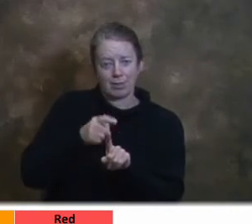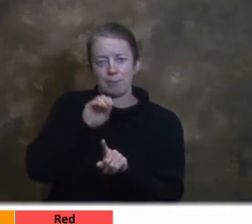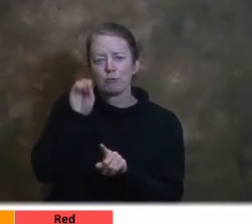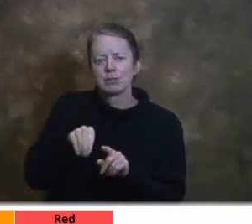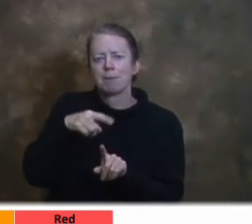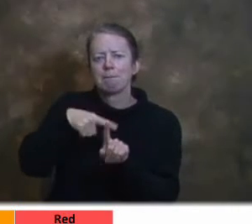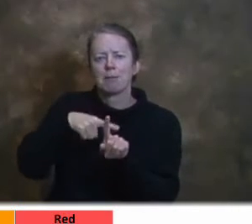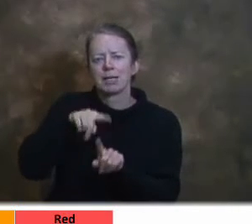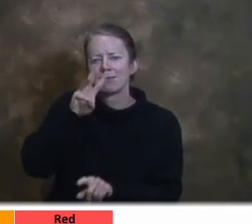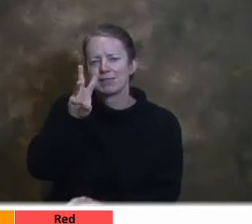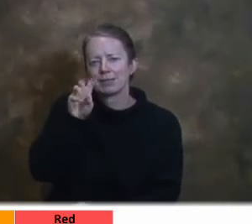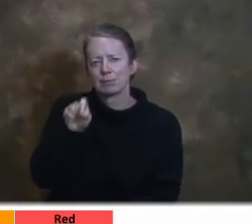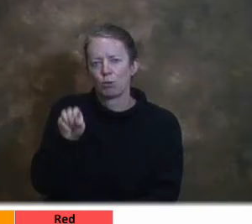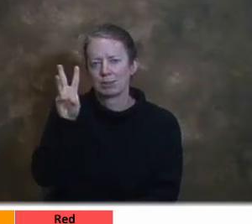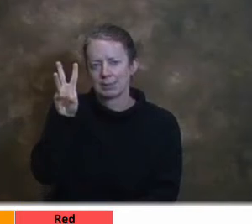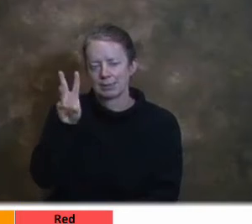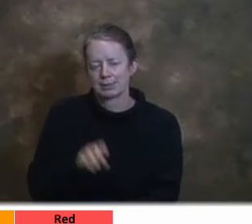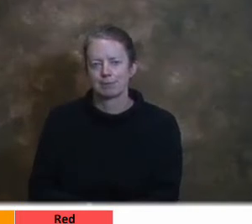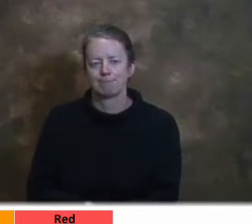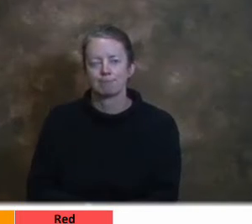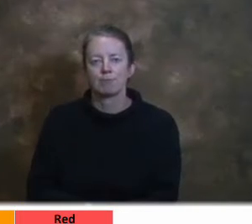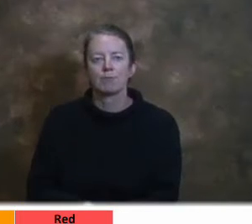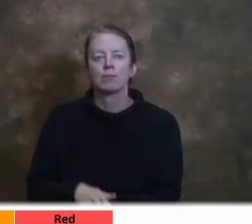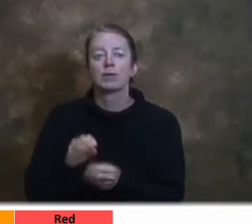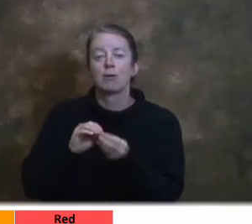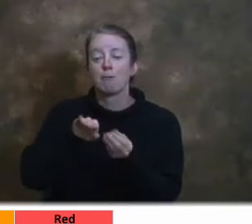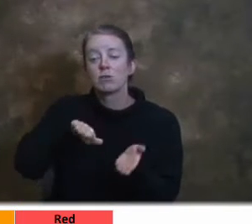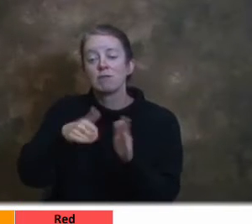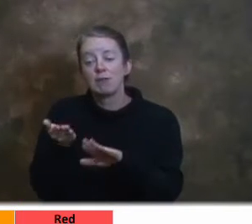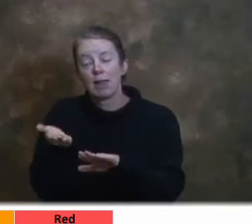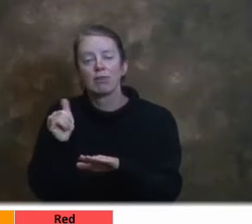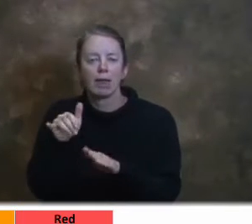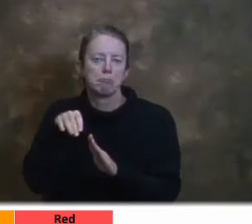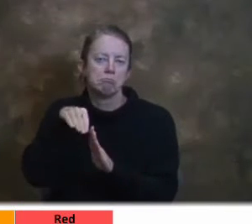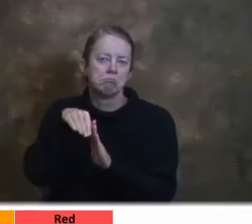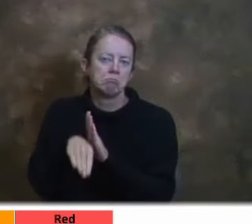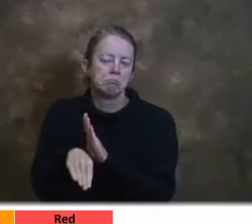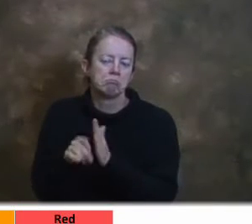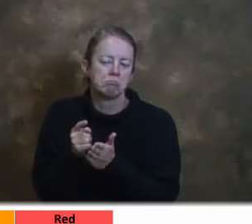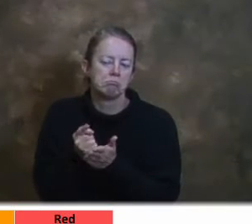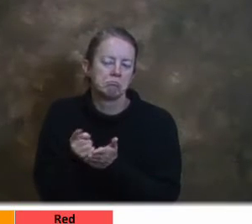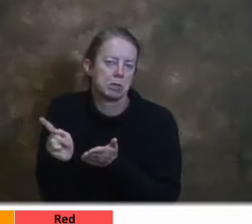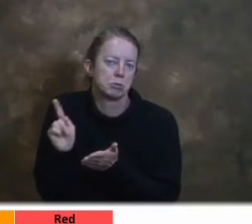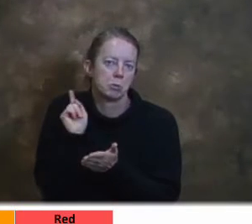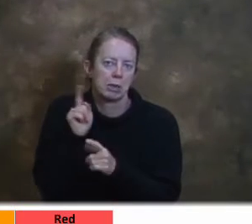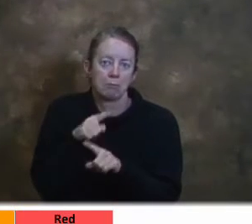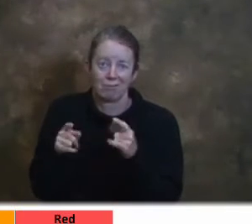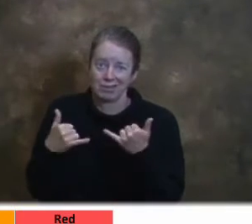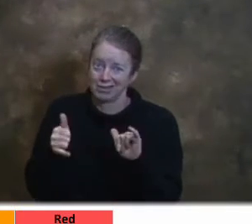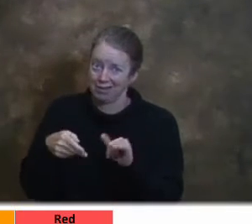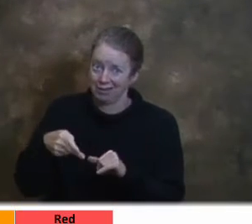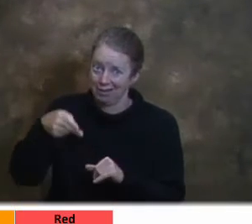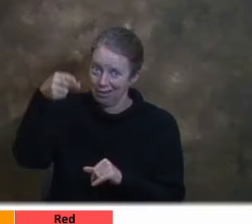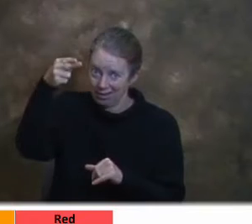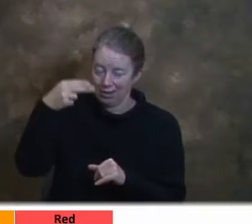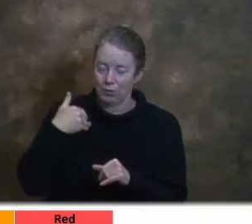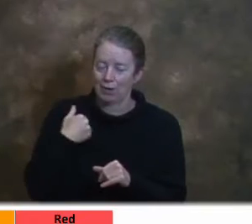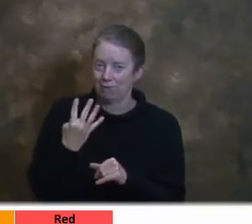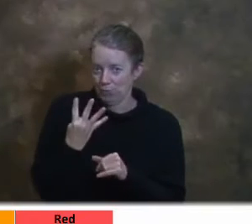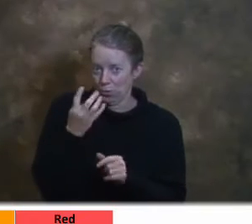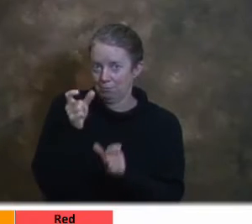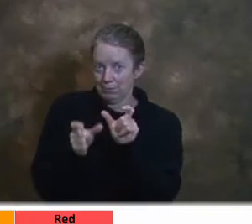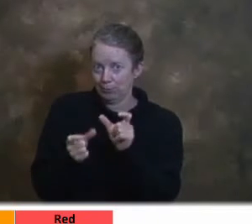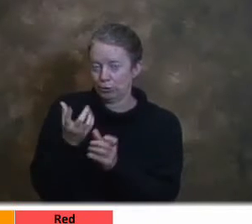6.6. Our death rate saw a decline in the last week, but remains very high with 4 additional